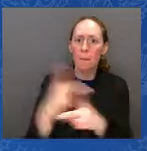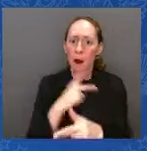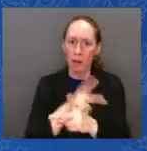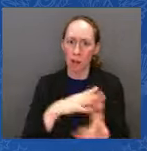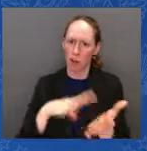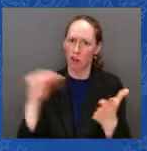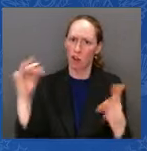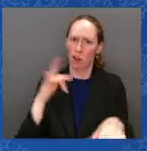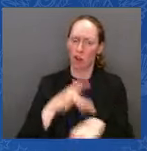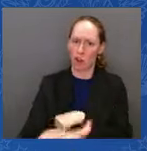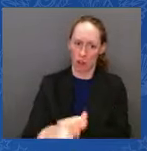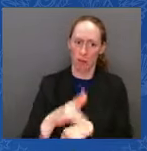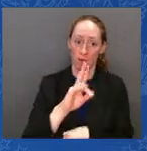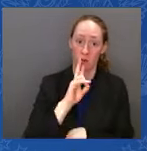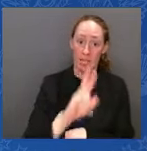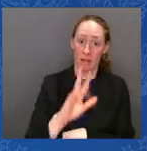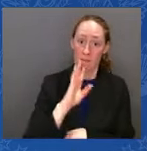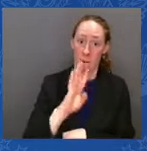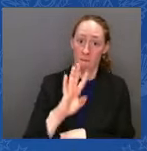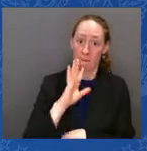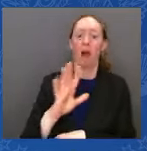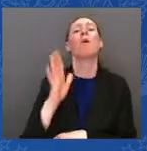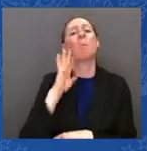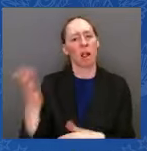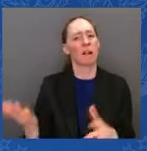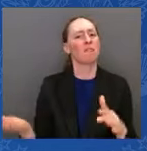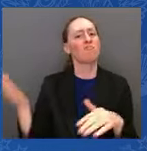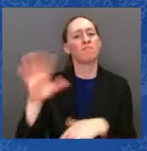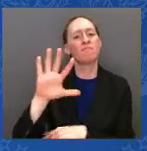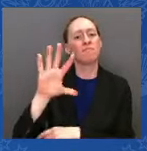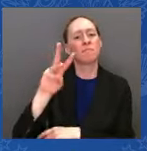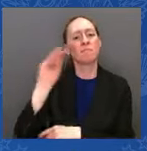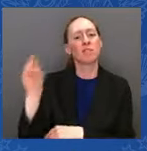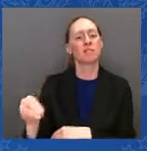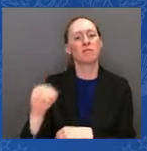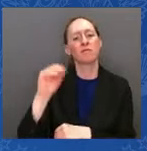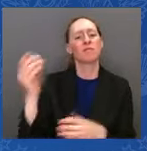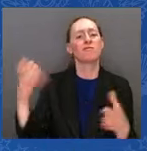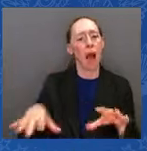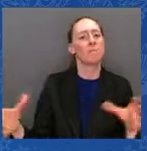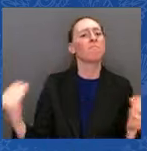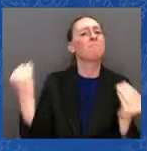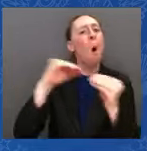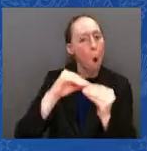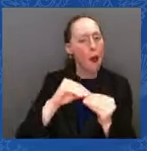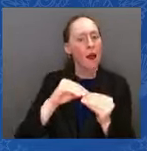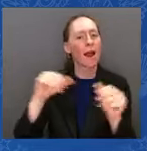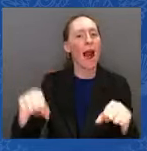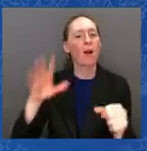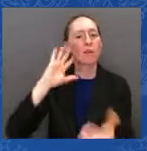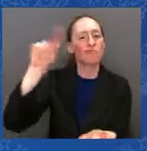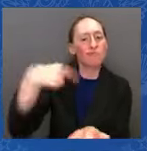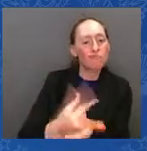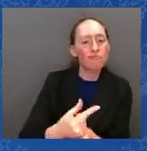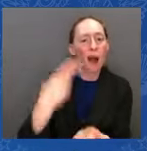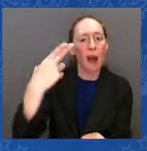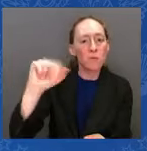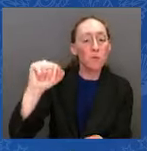by 56% the chance they'll graduate from high school and go on beyond high school. But